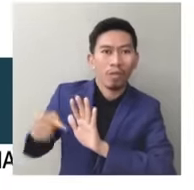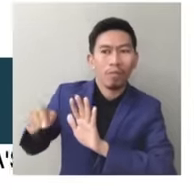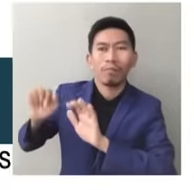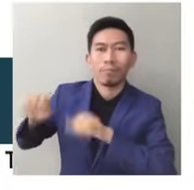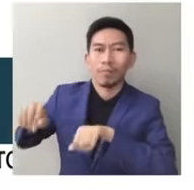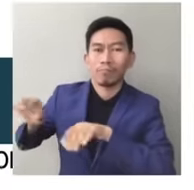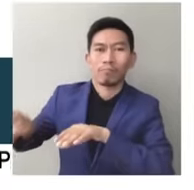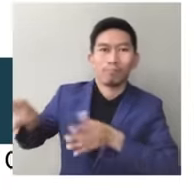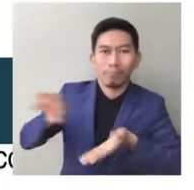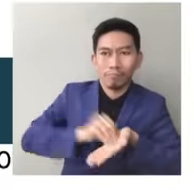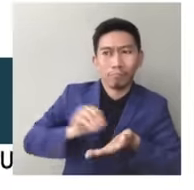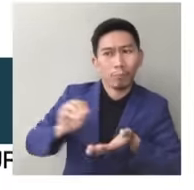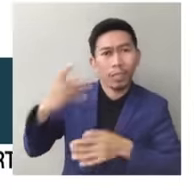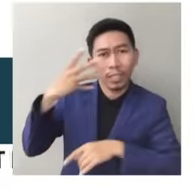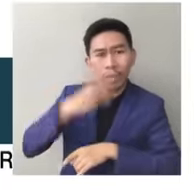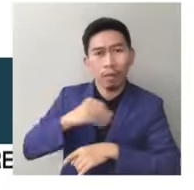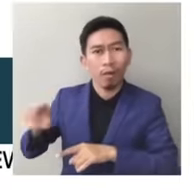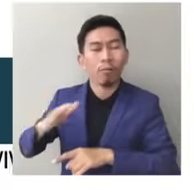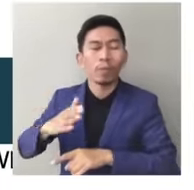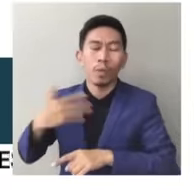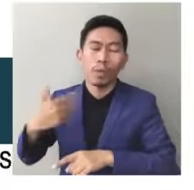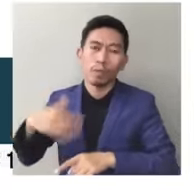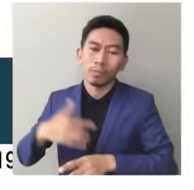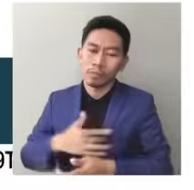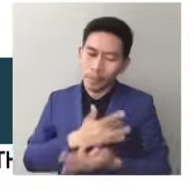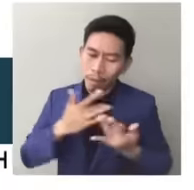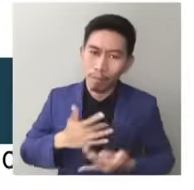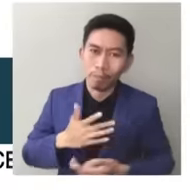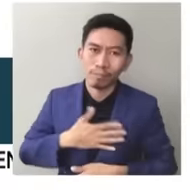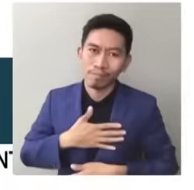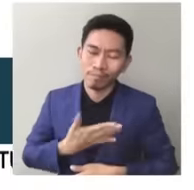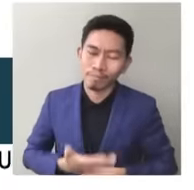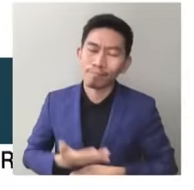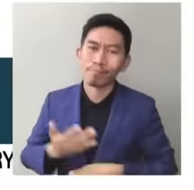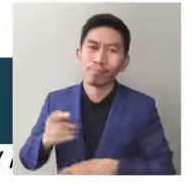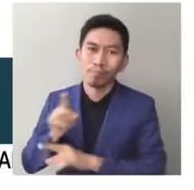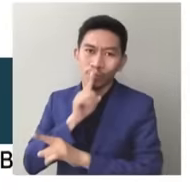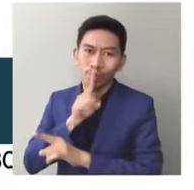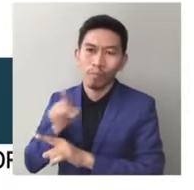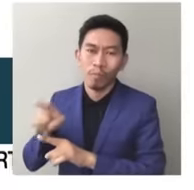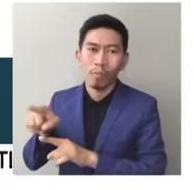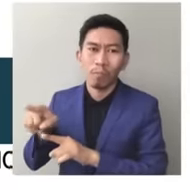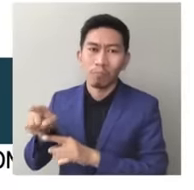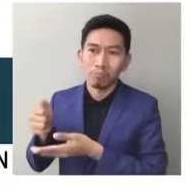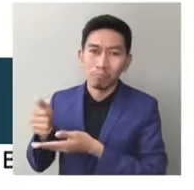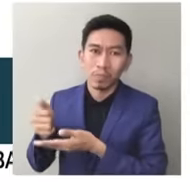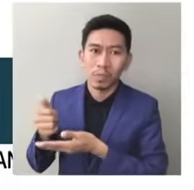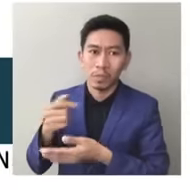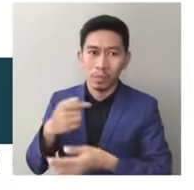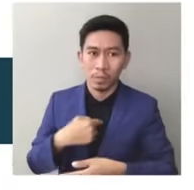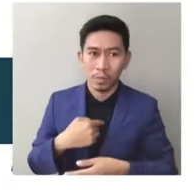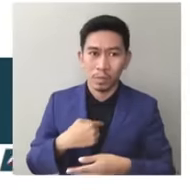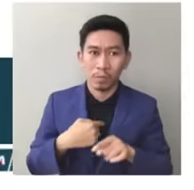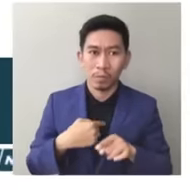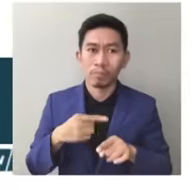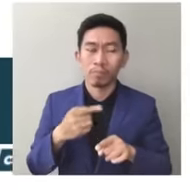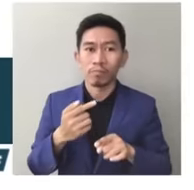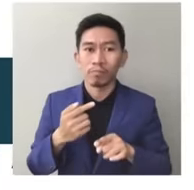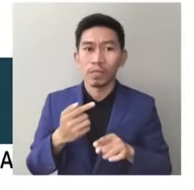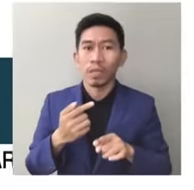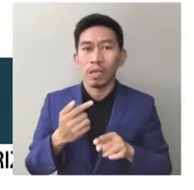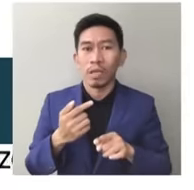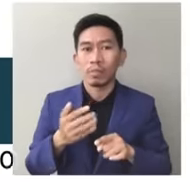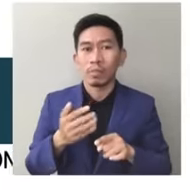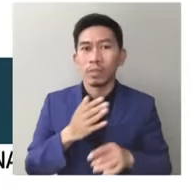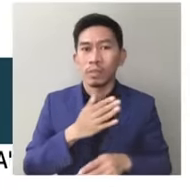may puso ang mga namamahala dito. Kung ako ang Bucor, please naman po, huwag kayong magtayo